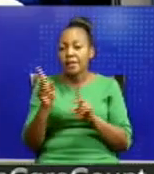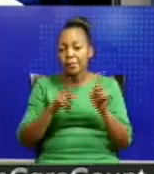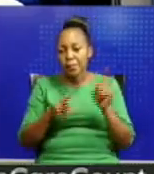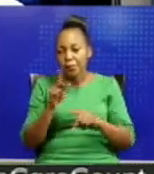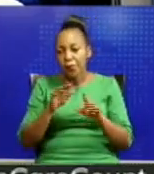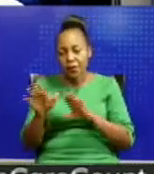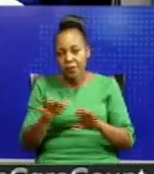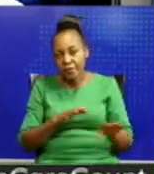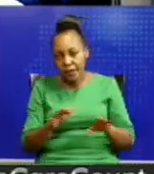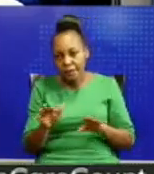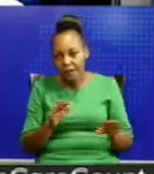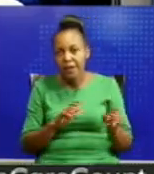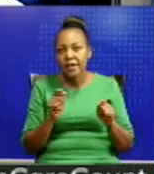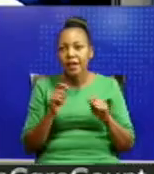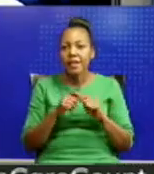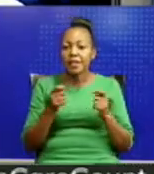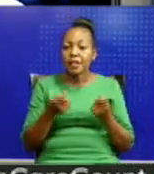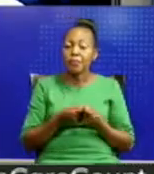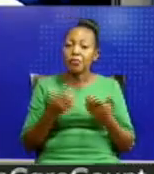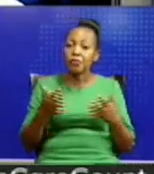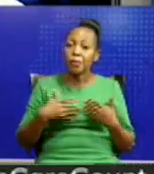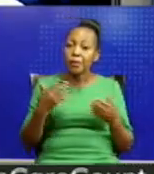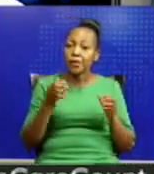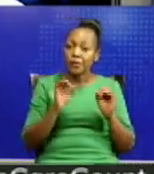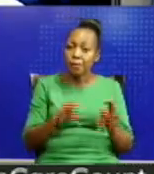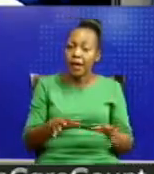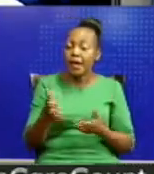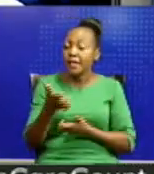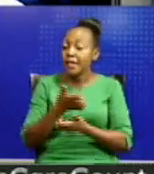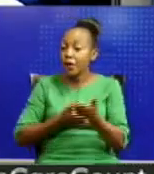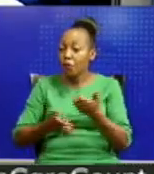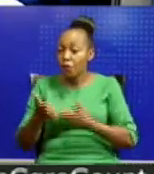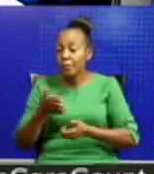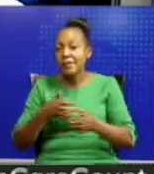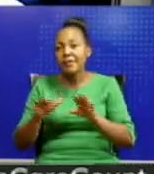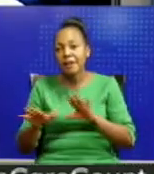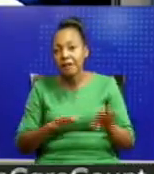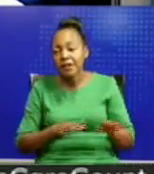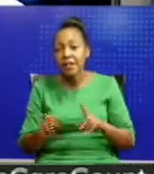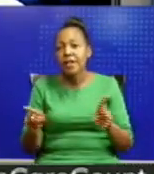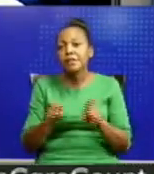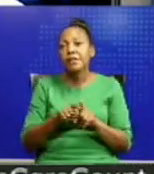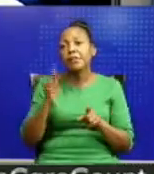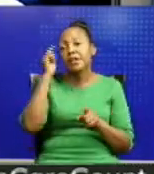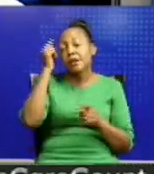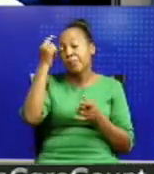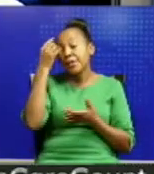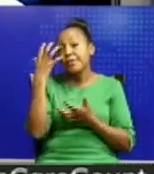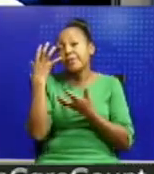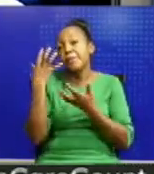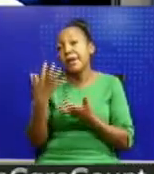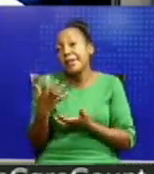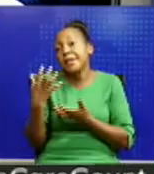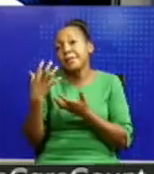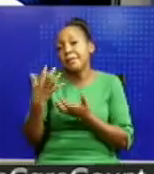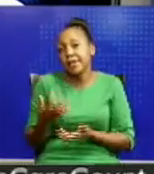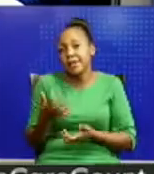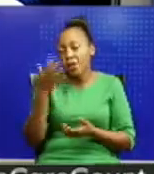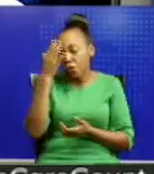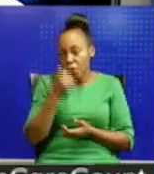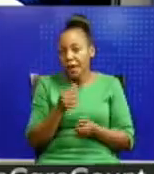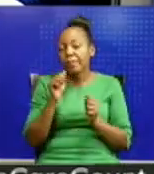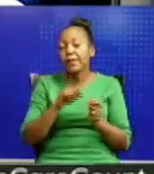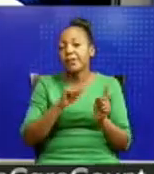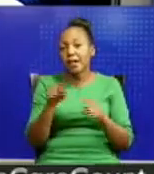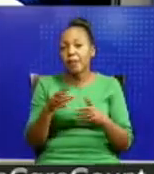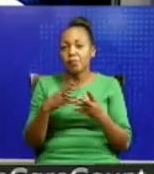population suffers, it lacks, there is no happiness, the economy suffers, and the government is burdened because it has to come in to